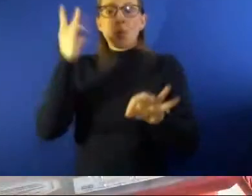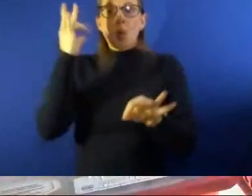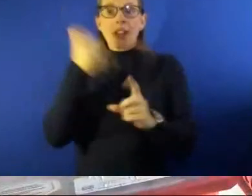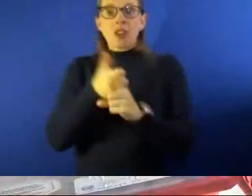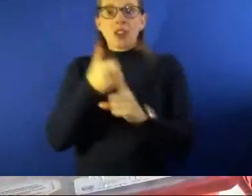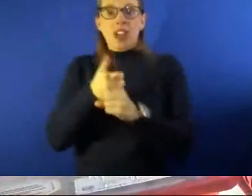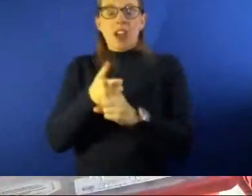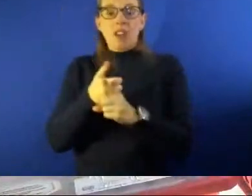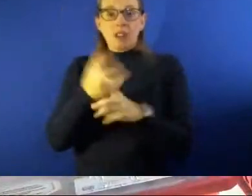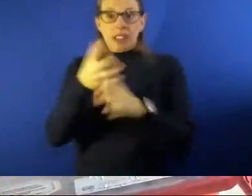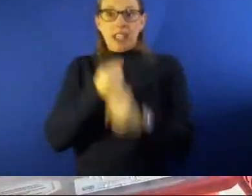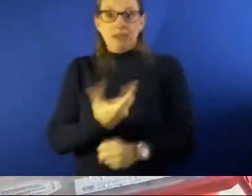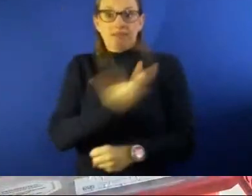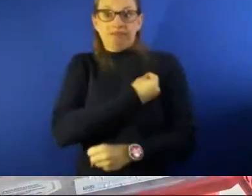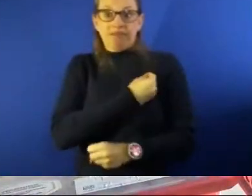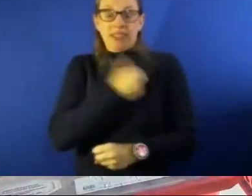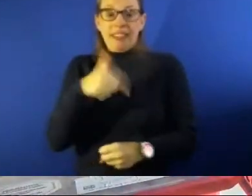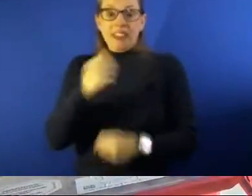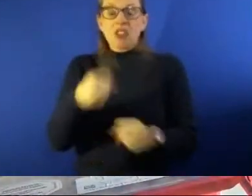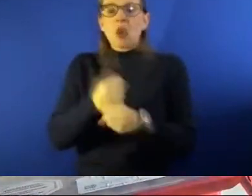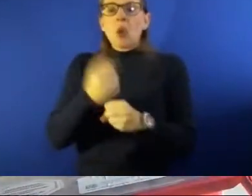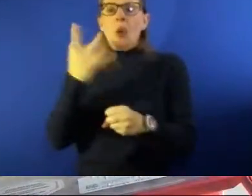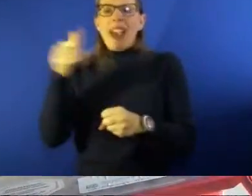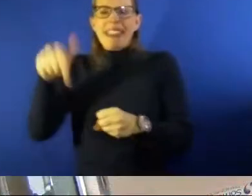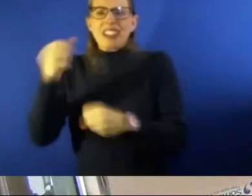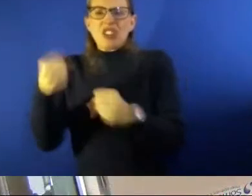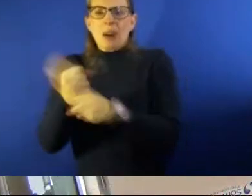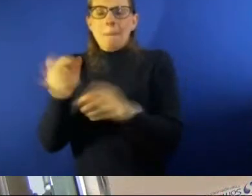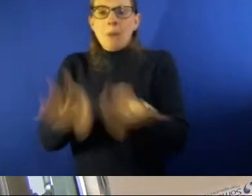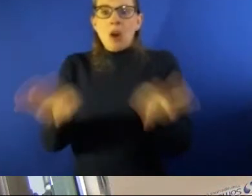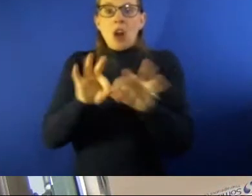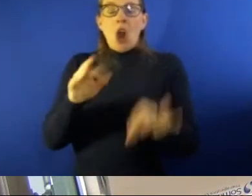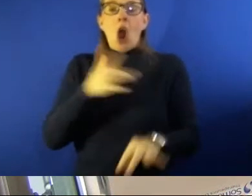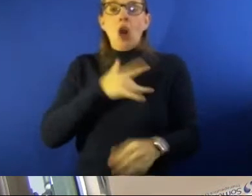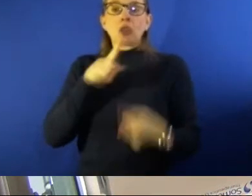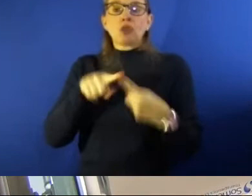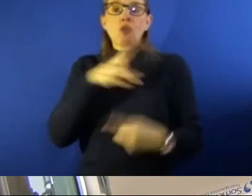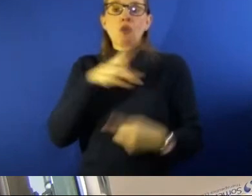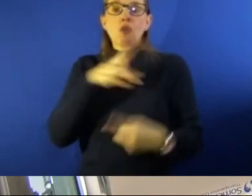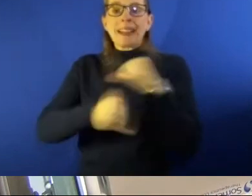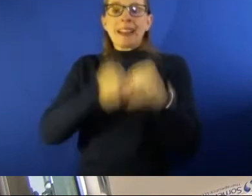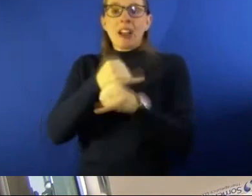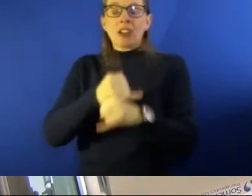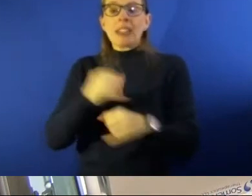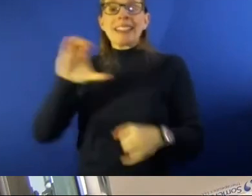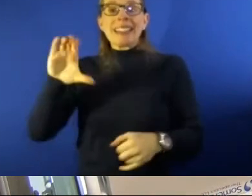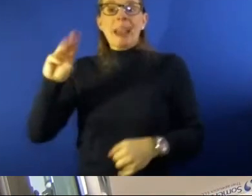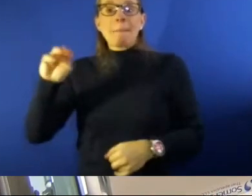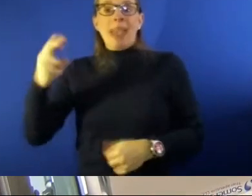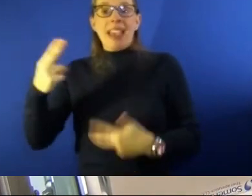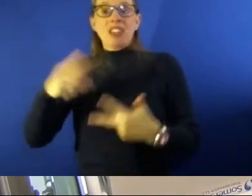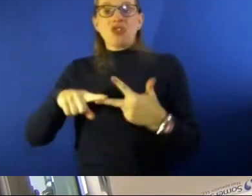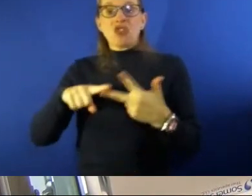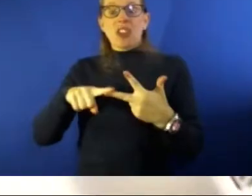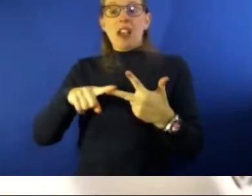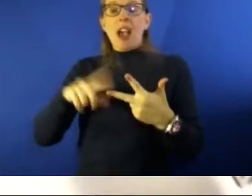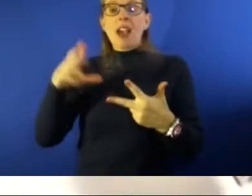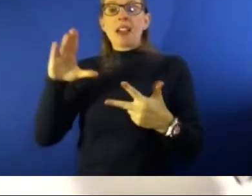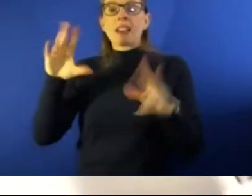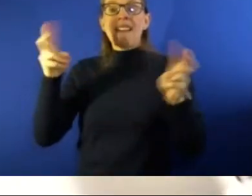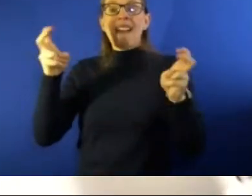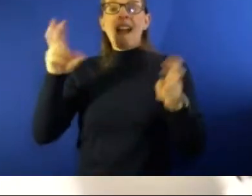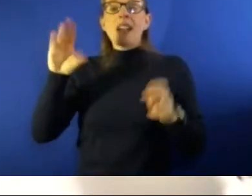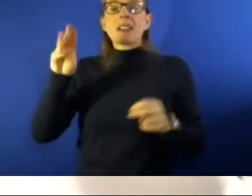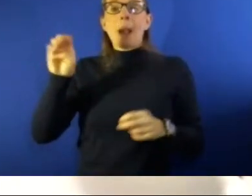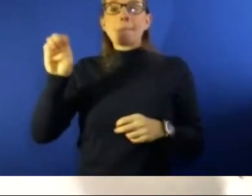Every year, but this year for sure. Also, Heart to Heart International is going to be here, Children's Mercy, and Come Back KC. They are all joining us, so it's